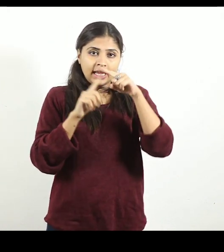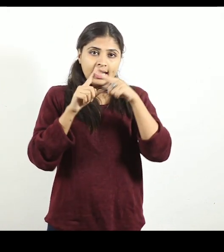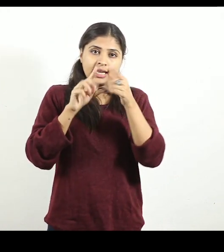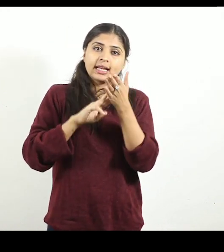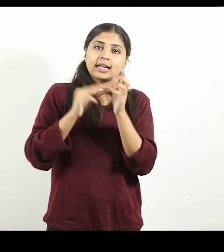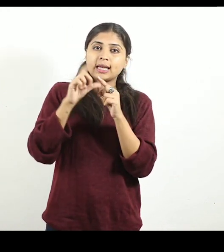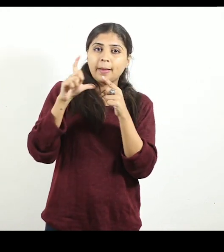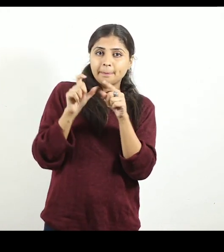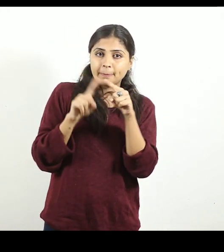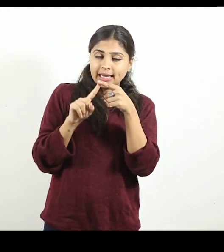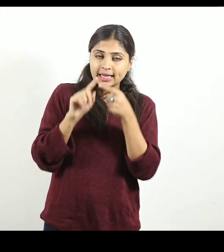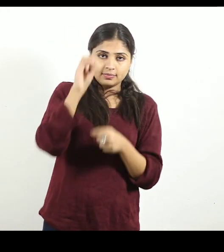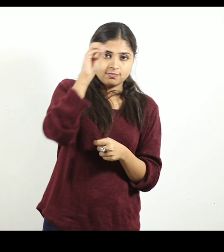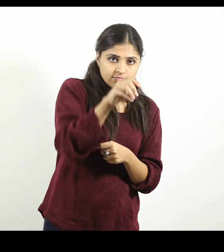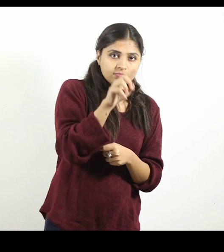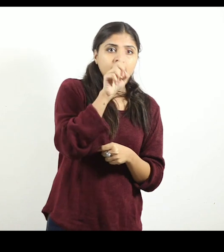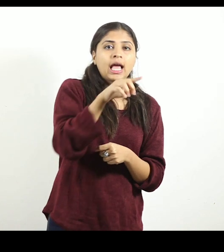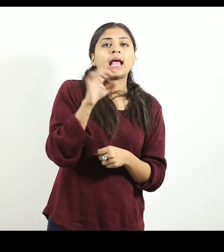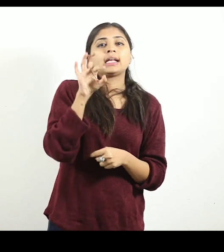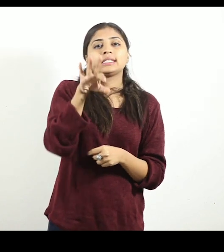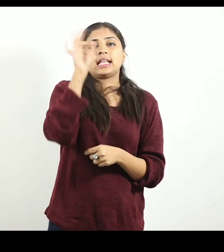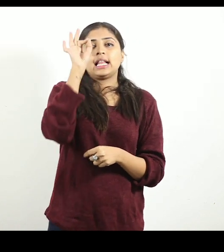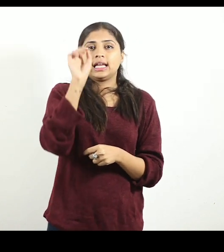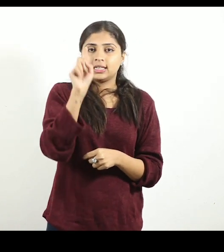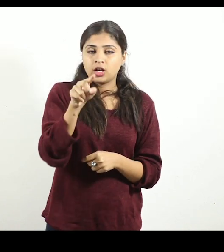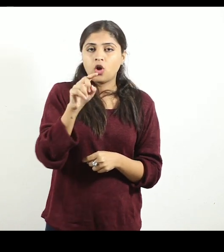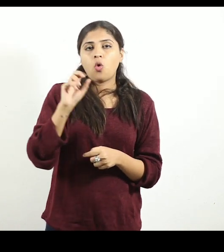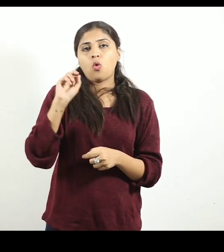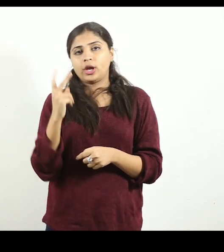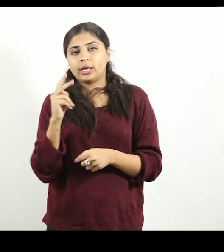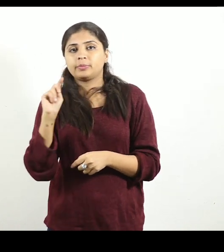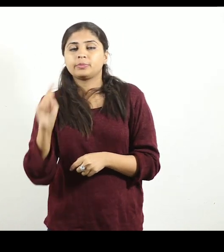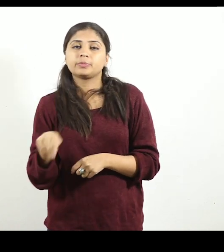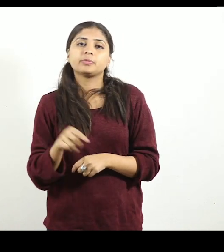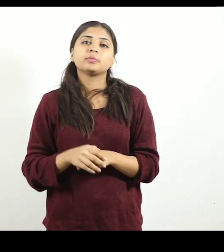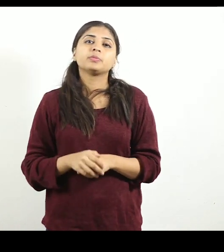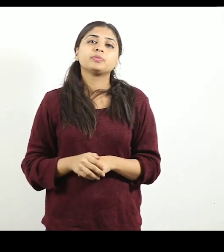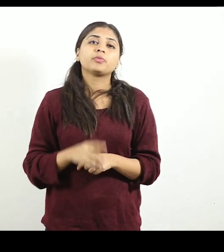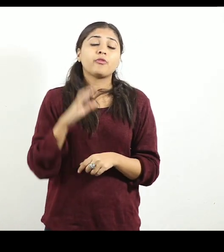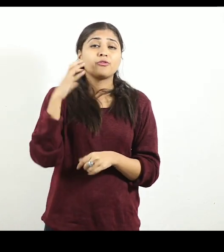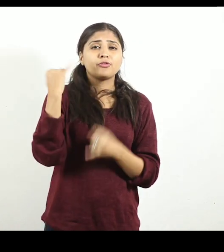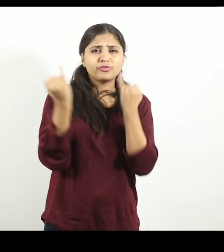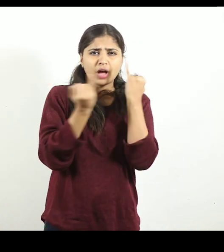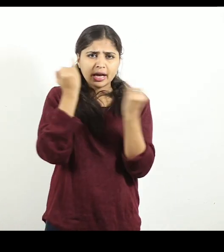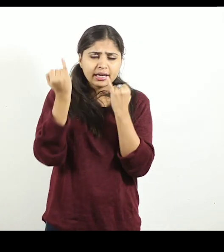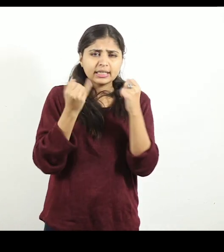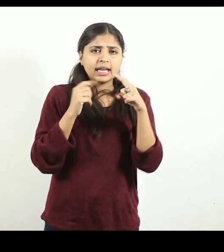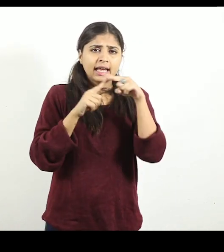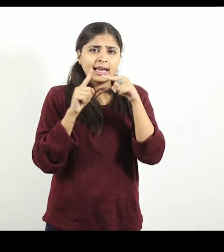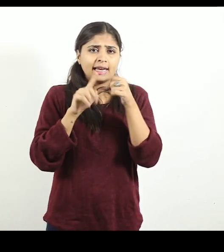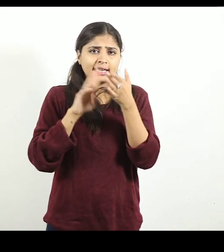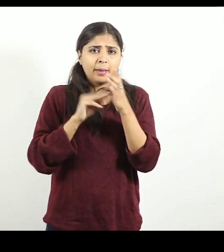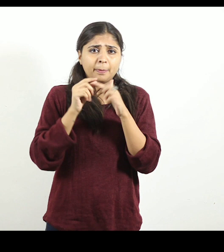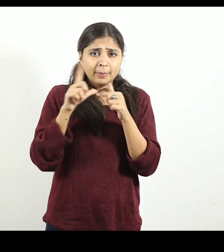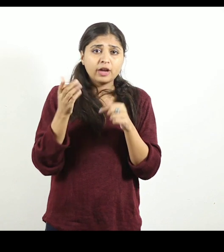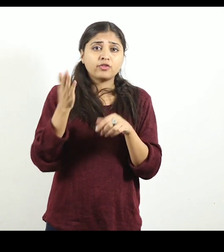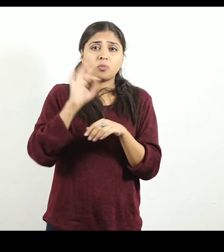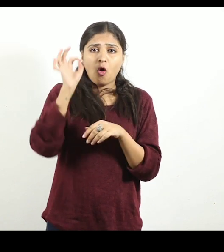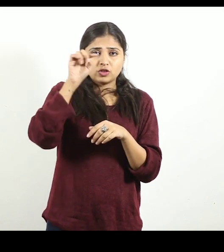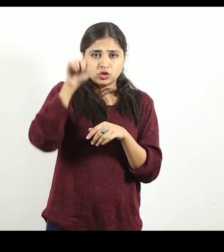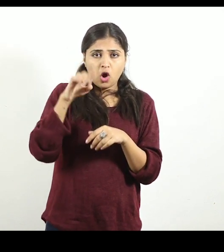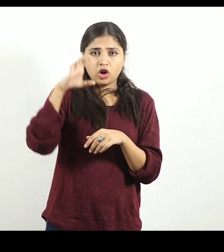have installed, click My Template, select the template that you want and then click OK. To find template on